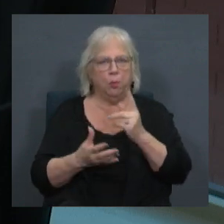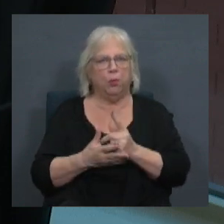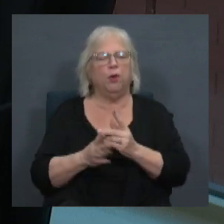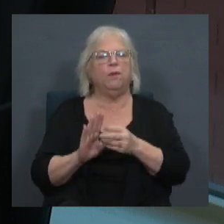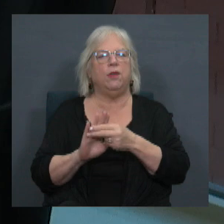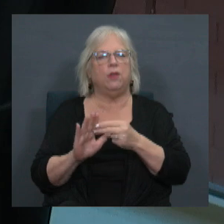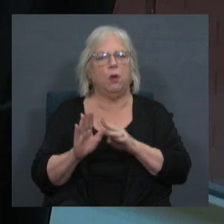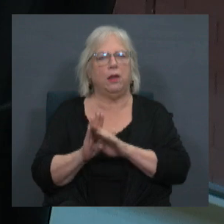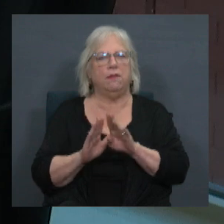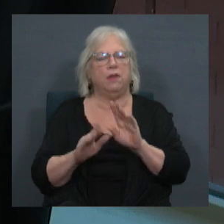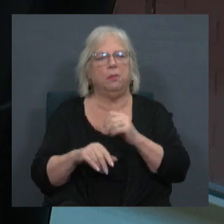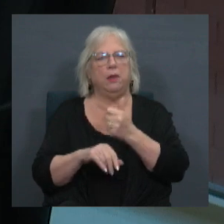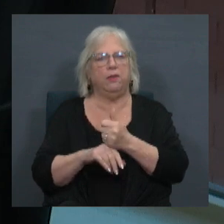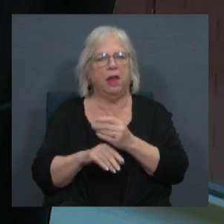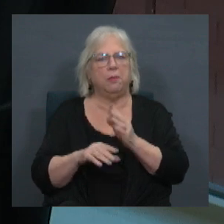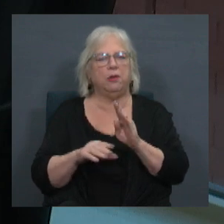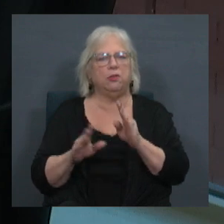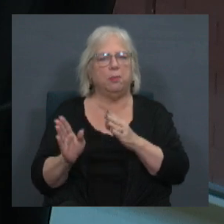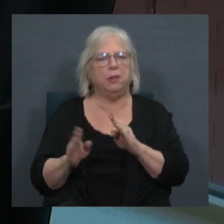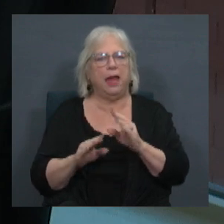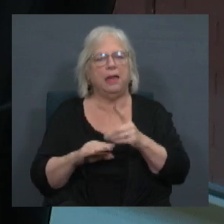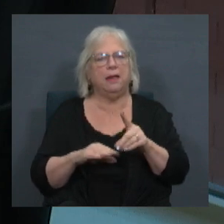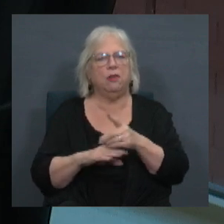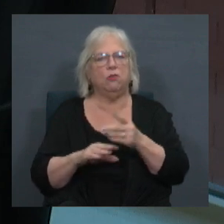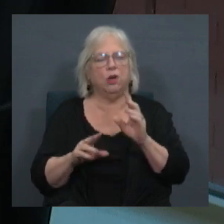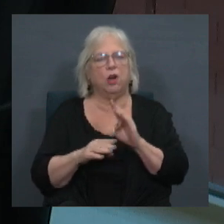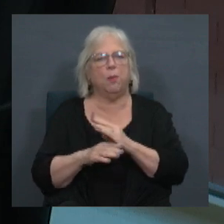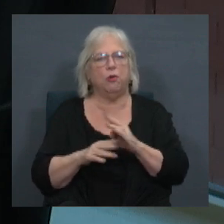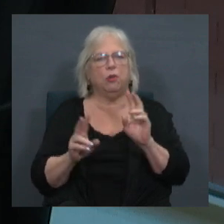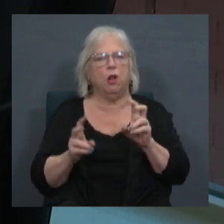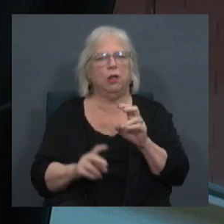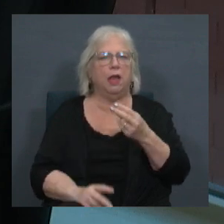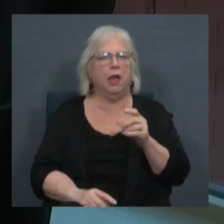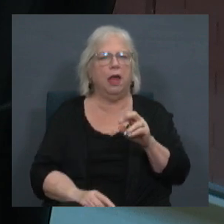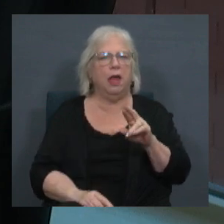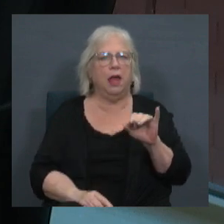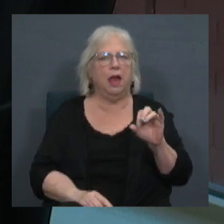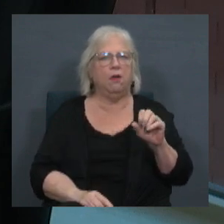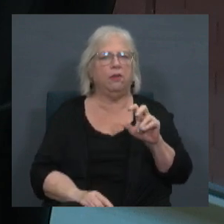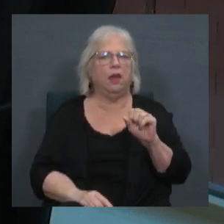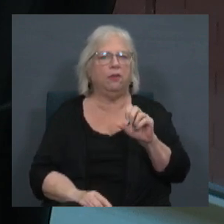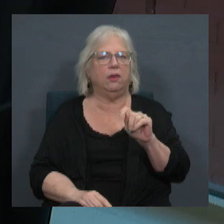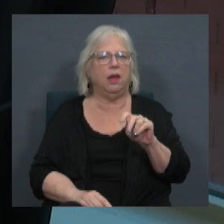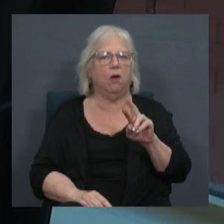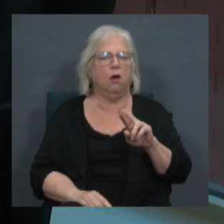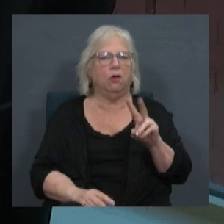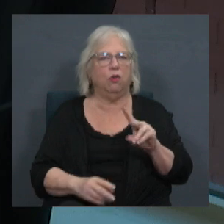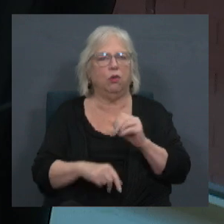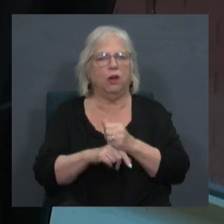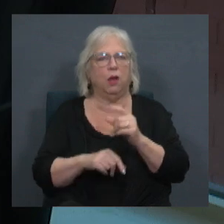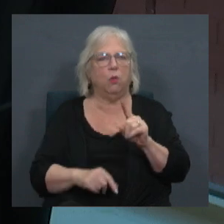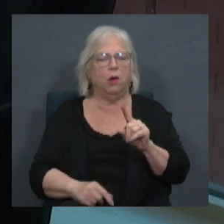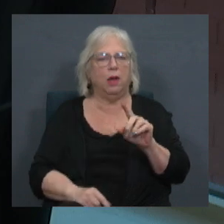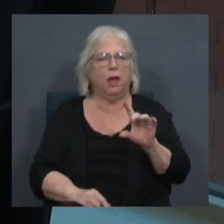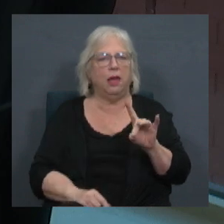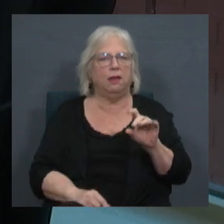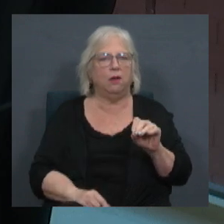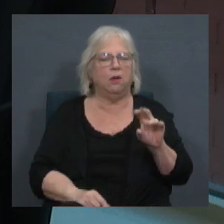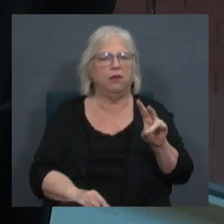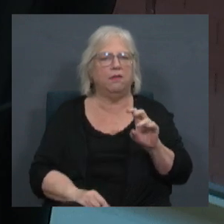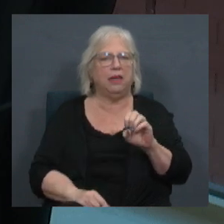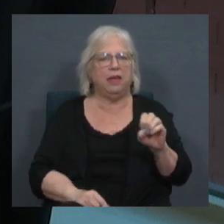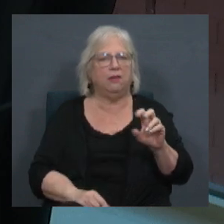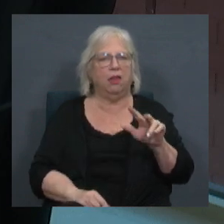zoning development to establish a planned district commercial titled Harris STR2 PDC located at 1807 East 3rd